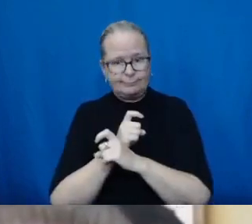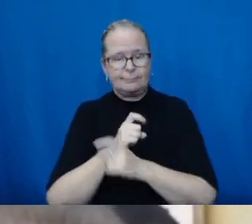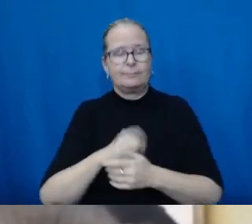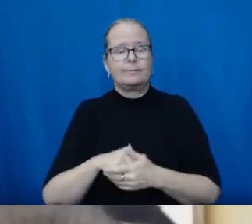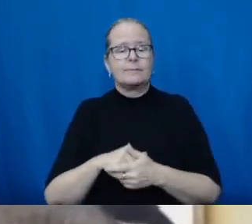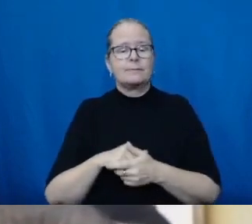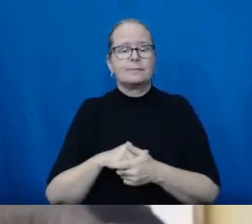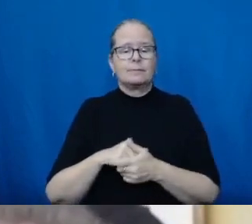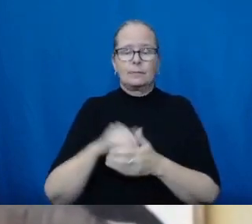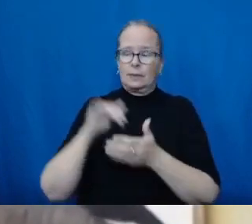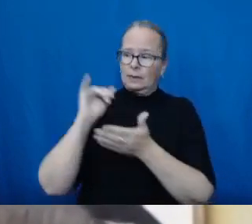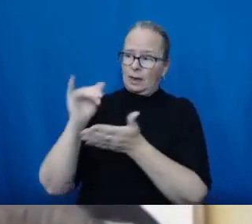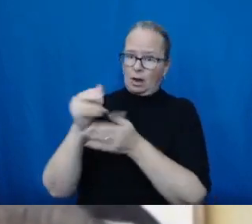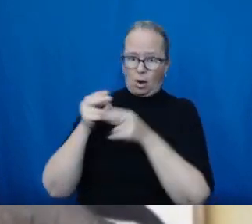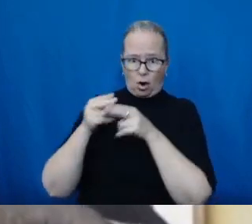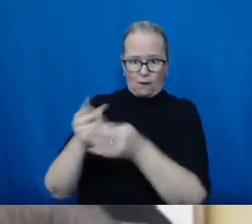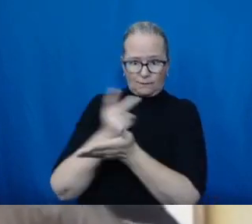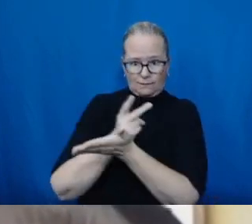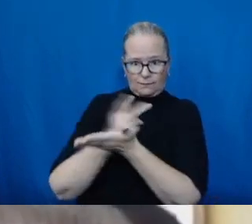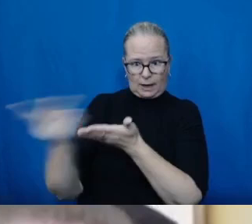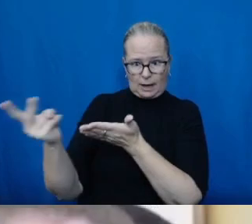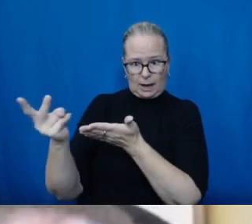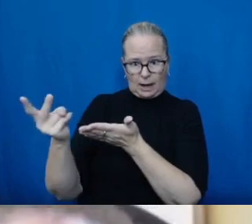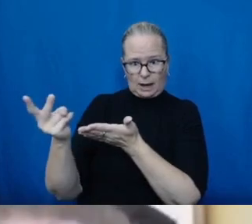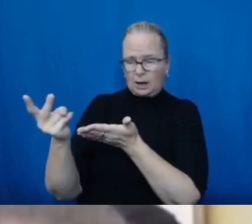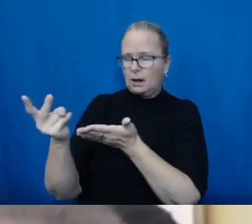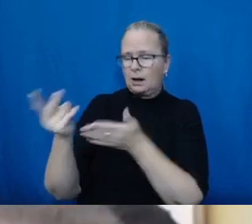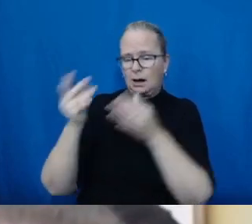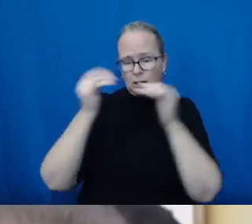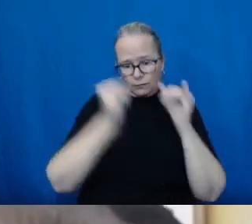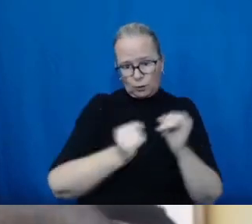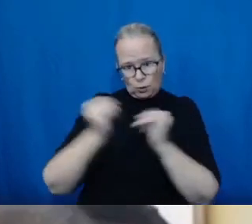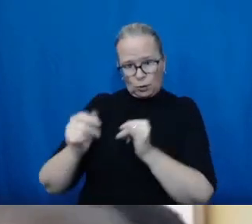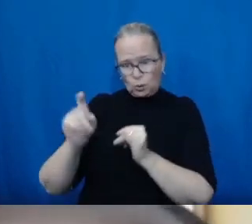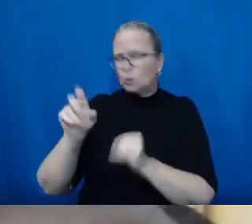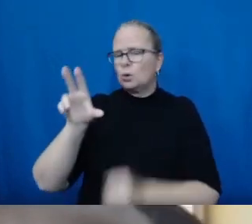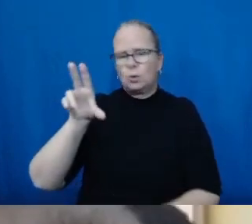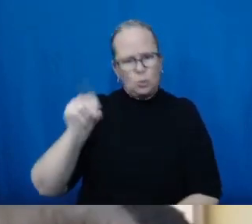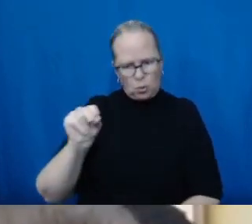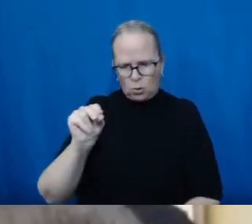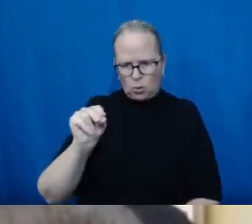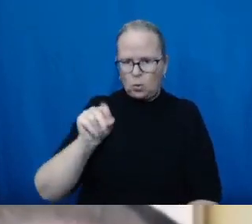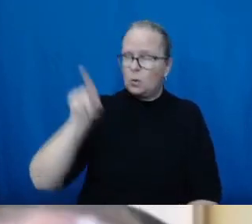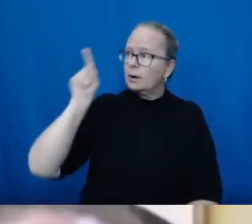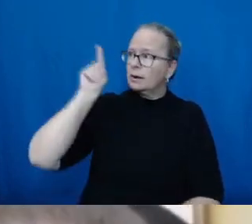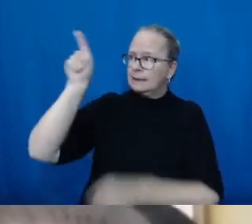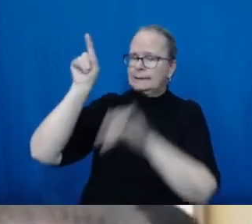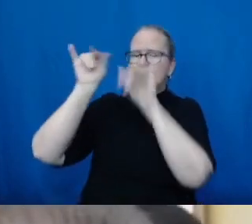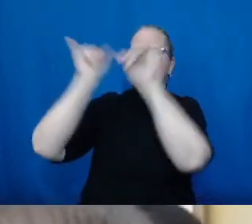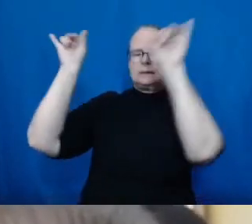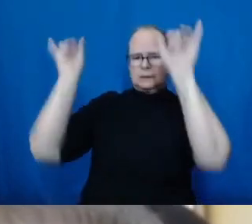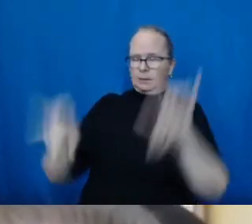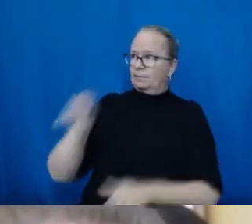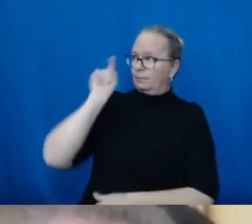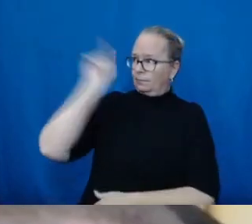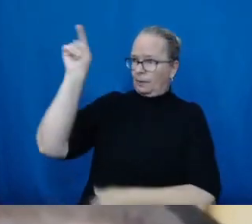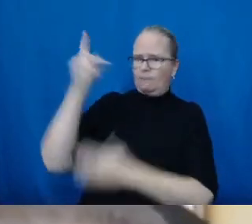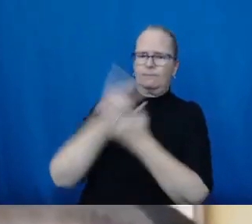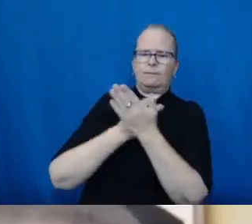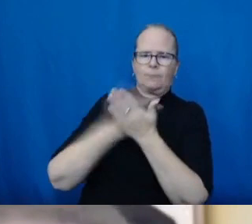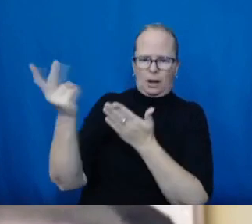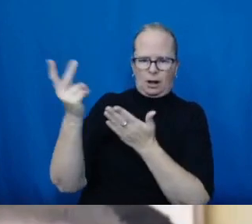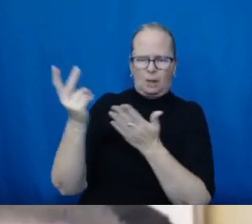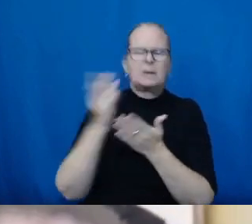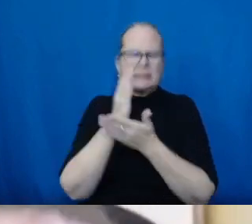individual failure, but it is an underlying systemic failure that this misinformation is so pervasive that they've never had the opportunity